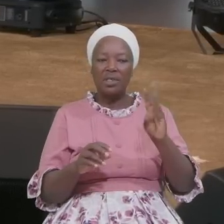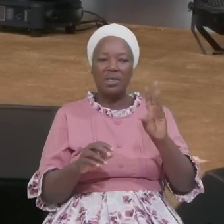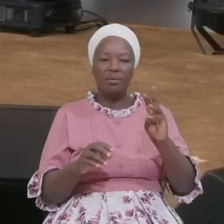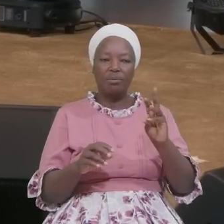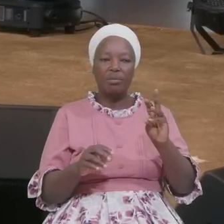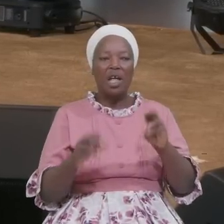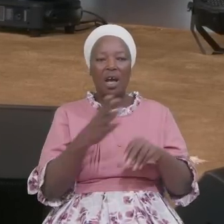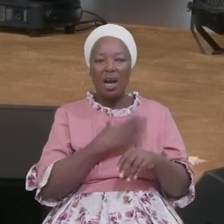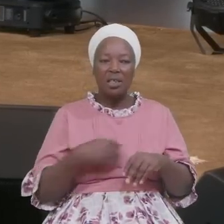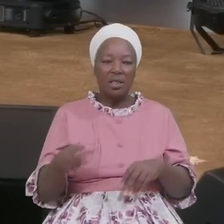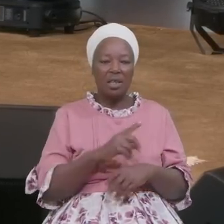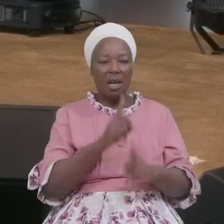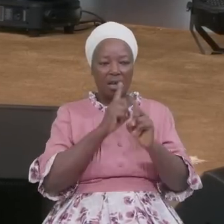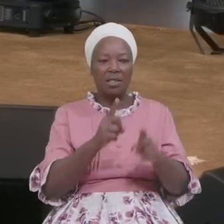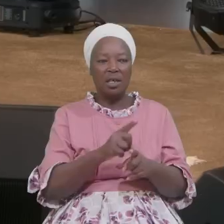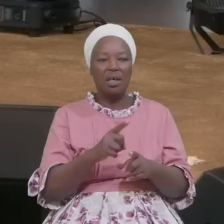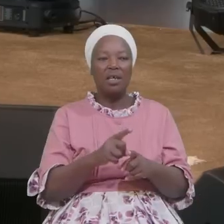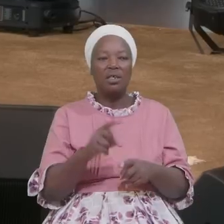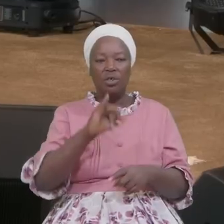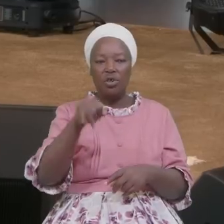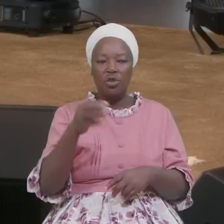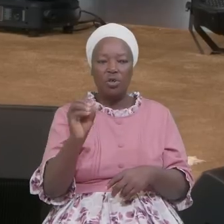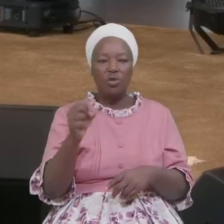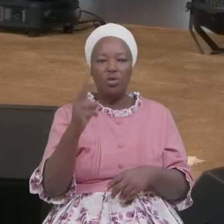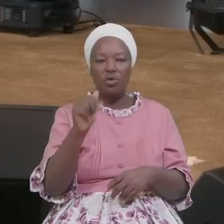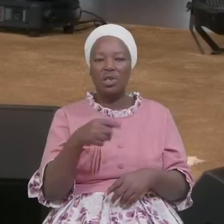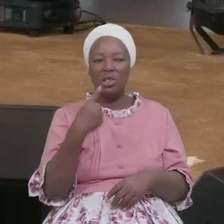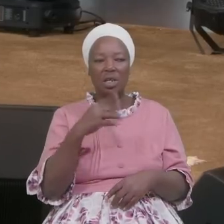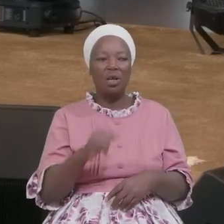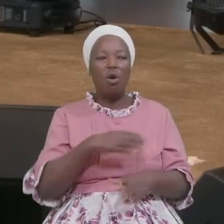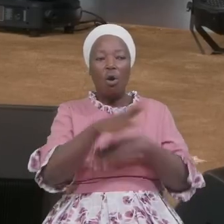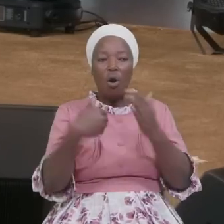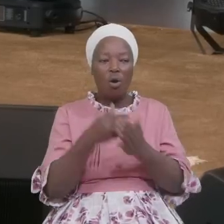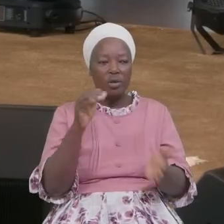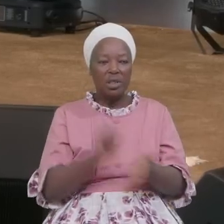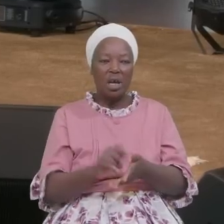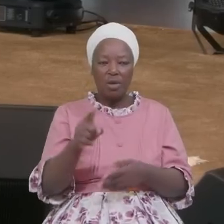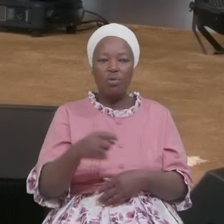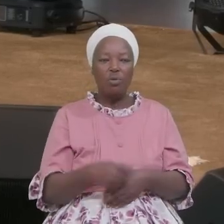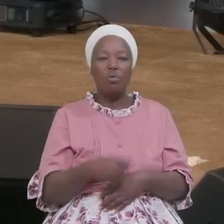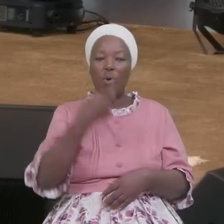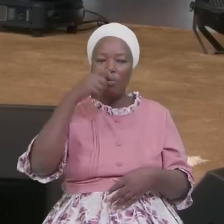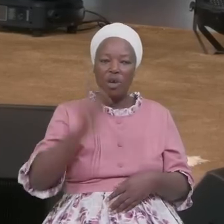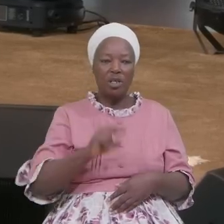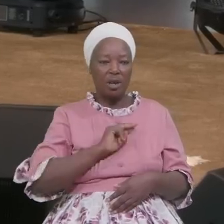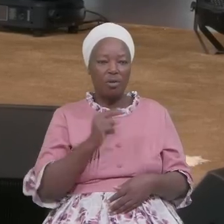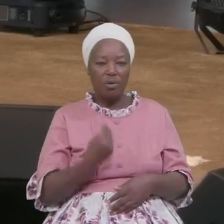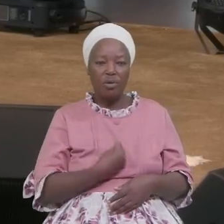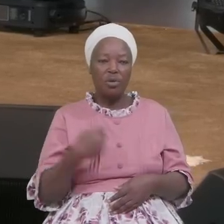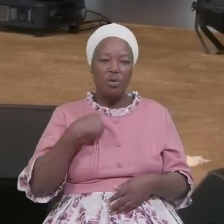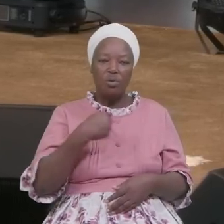and they answered Joshua, saying, all that thou commandest us,